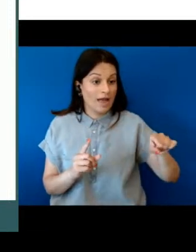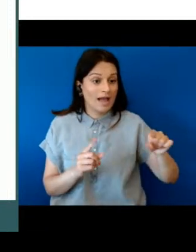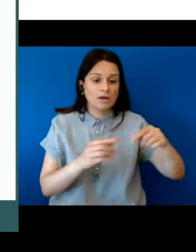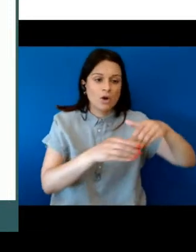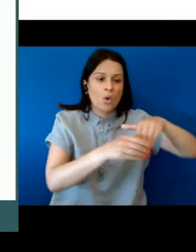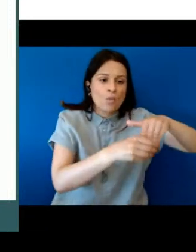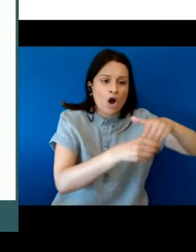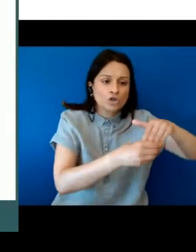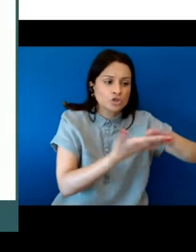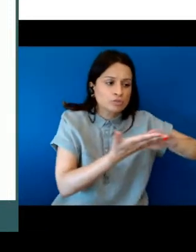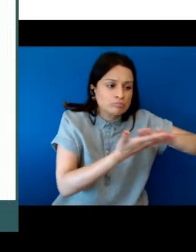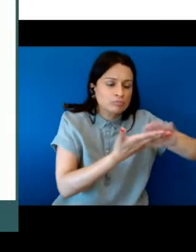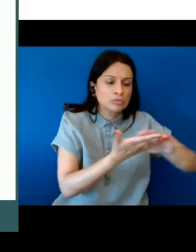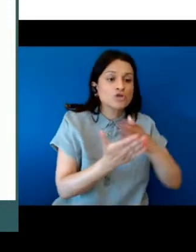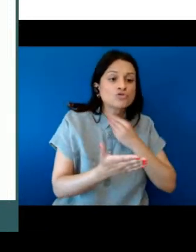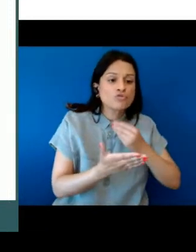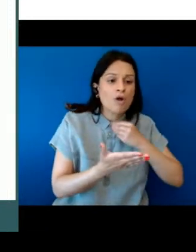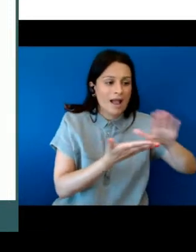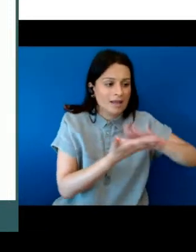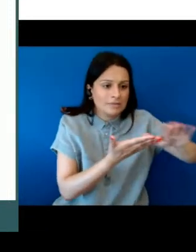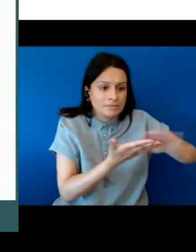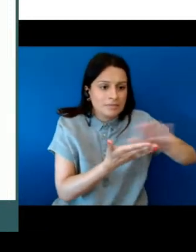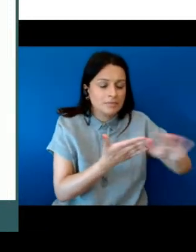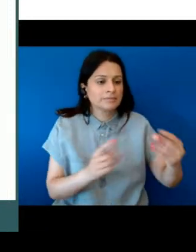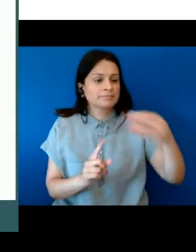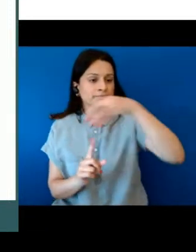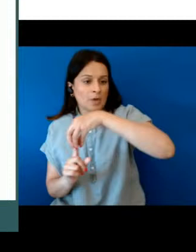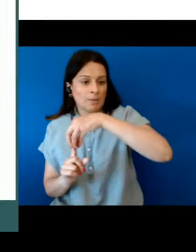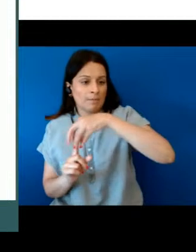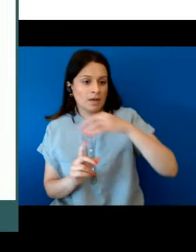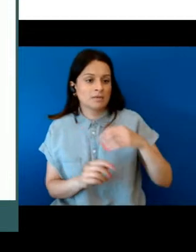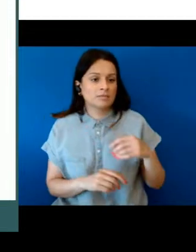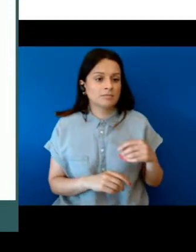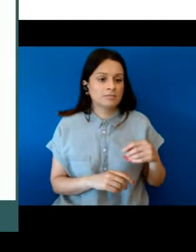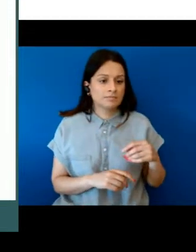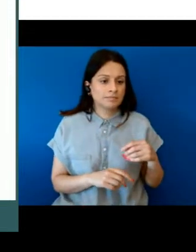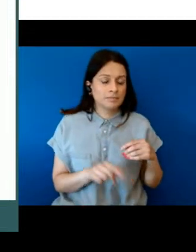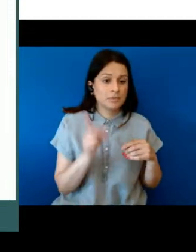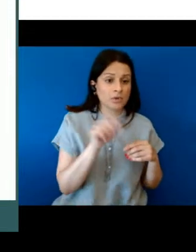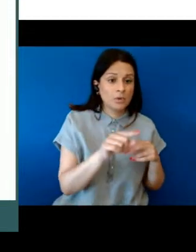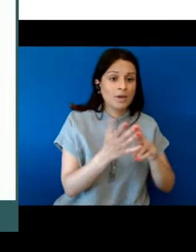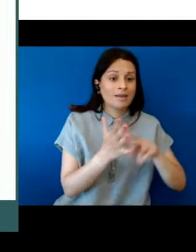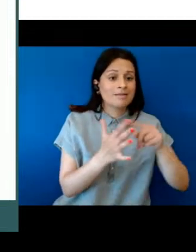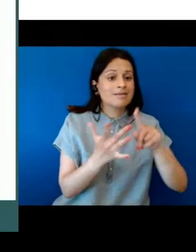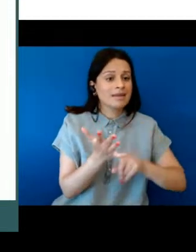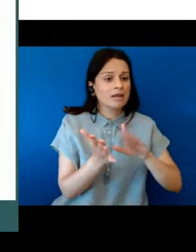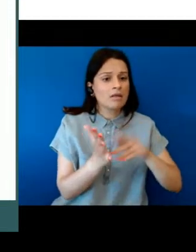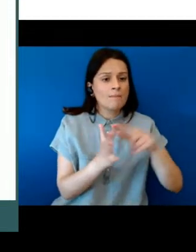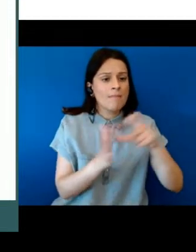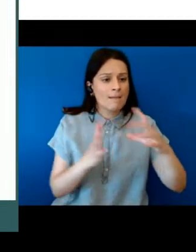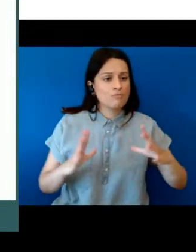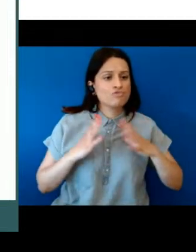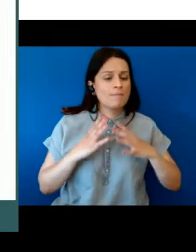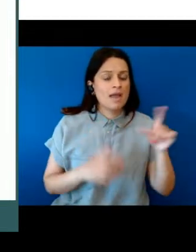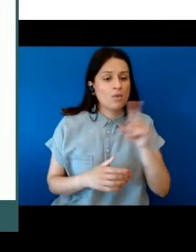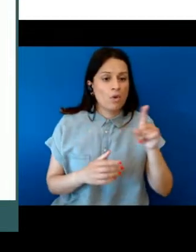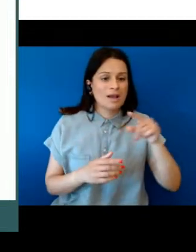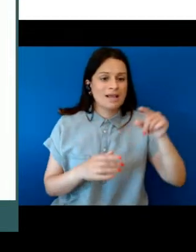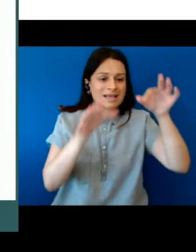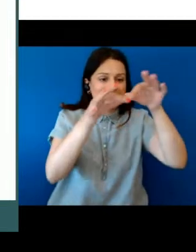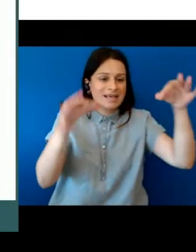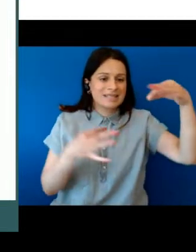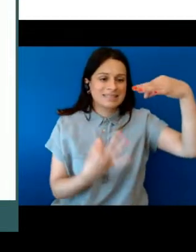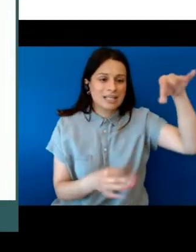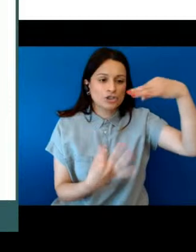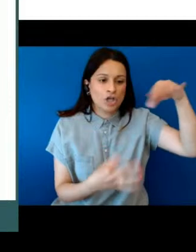dried. For the Neilmed preparation, this comes in with sachets, which need to be made